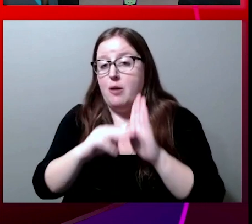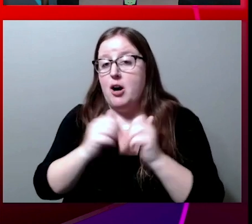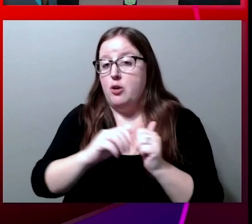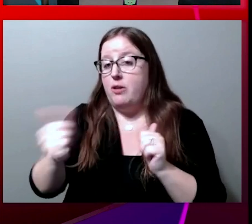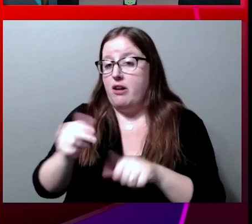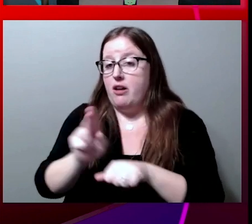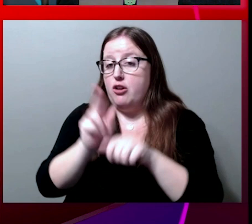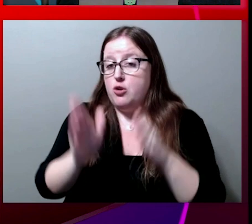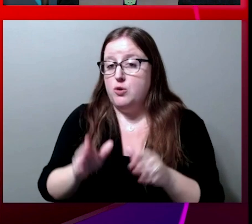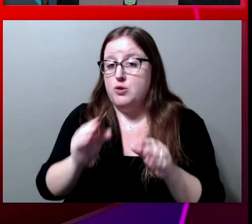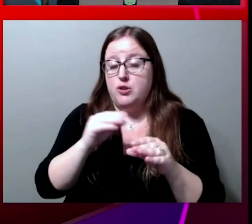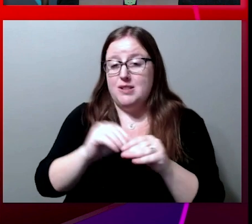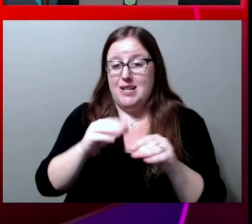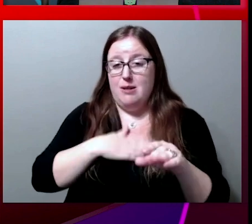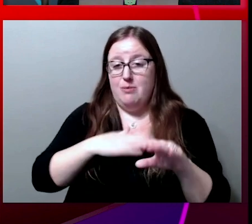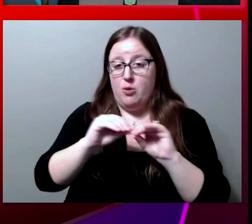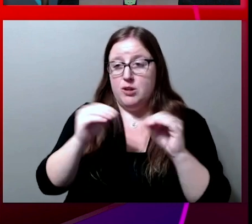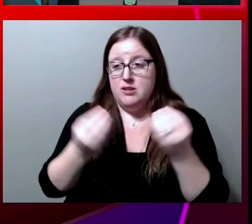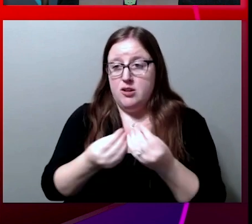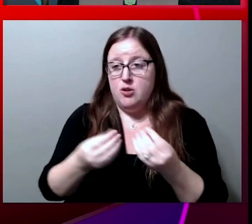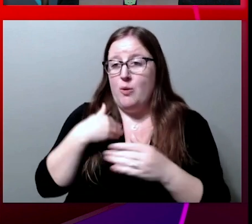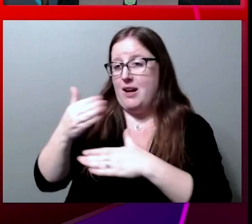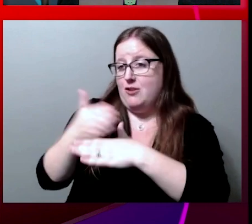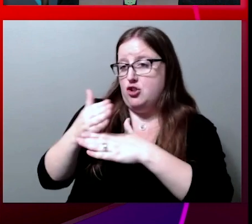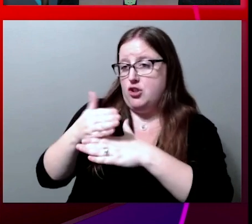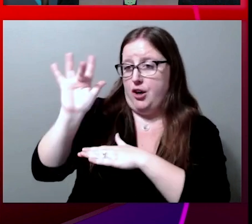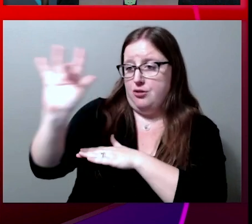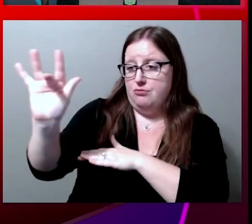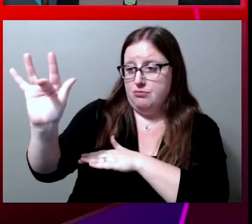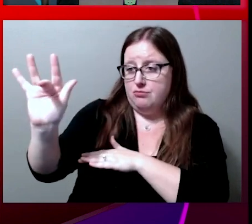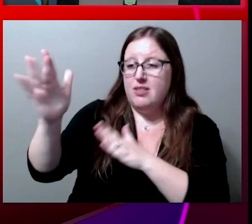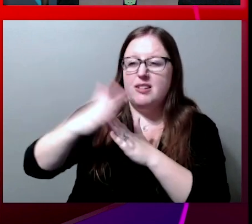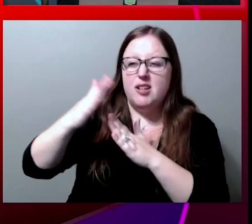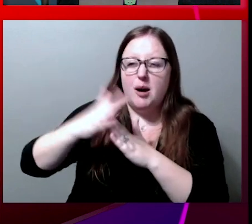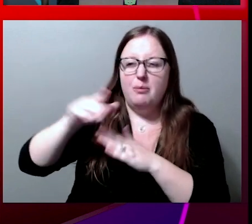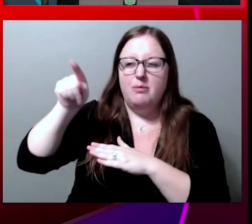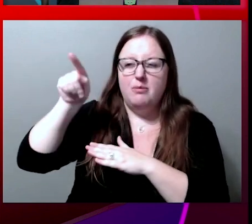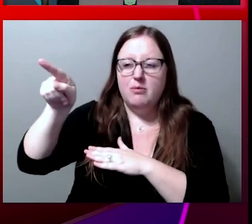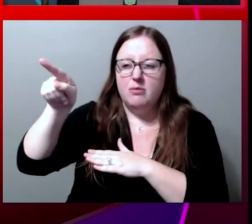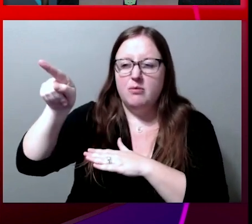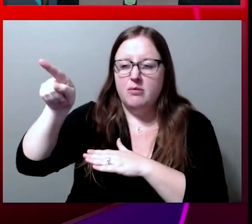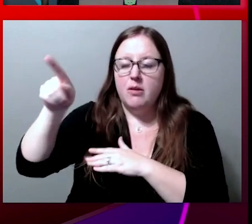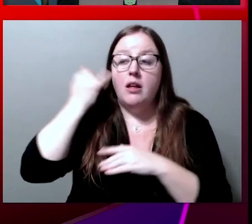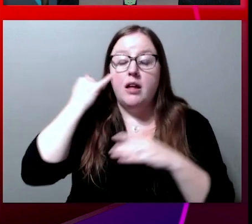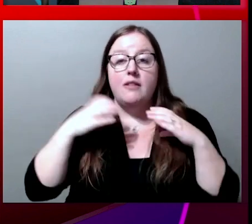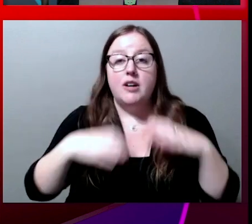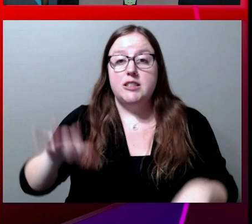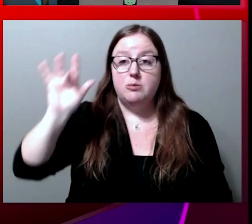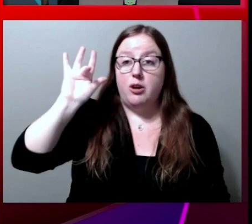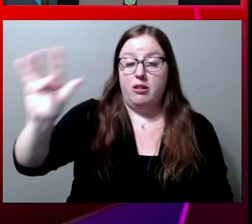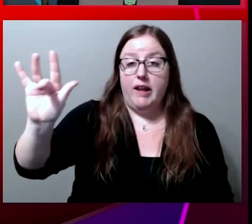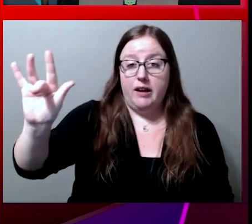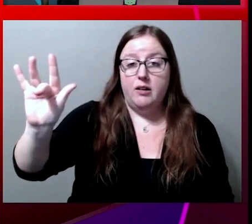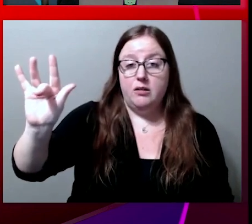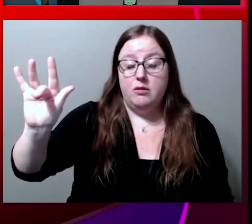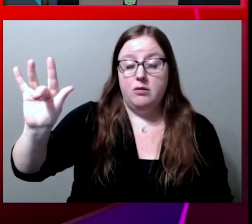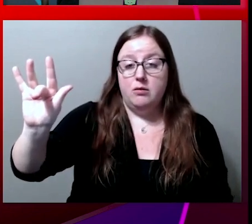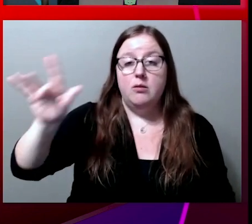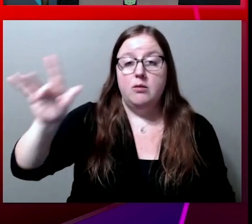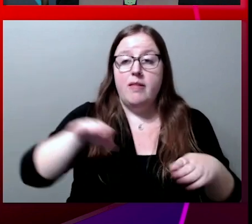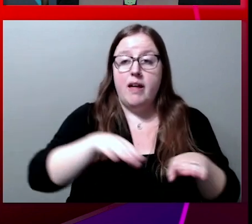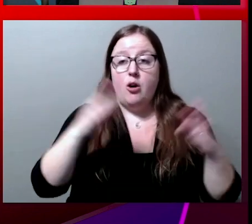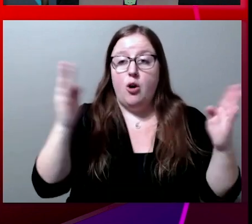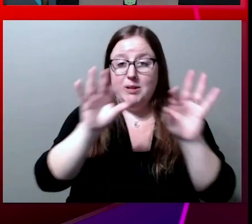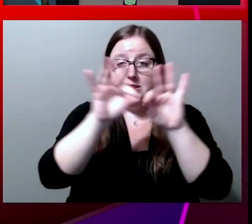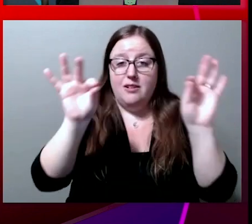within my organization. There's a little share button at the top right, Yeah. where if customer clicks, it opens up the form